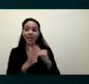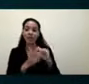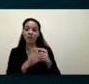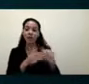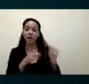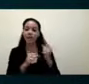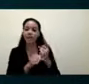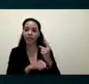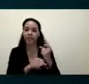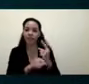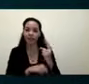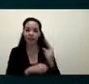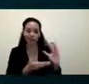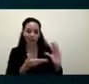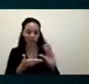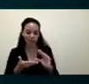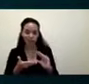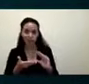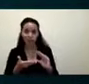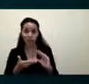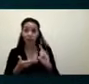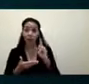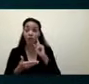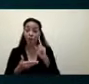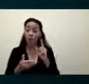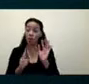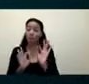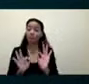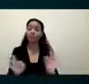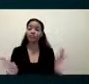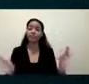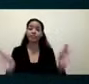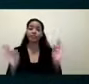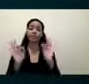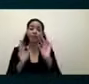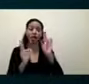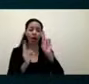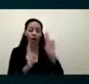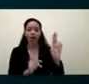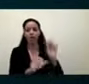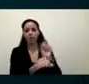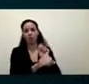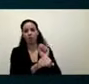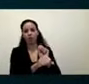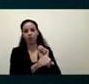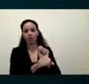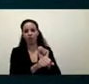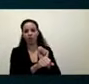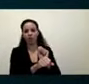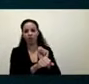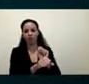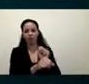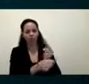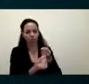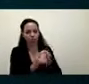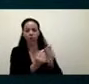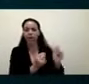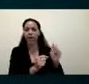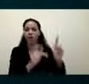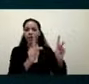For some of the most noble work that any one human being could do on behalf of another person.